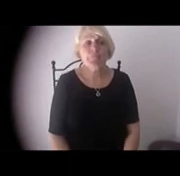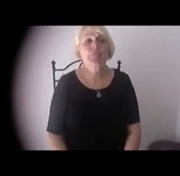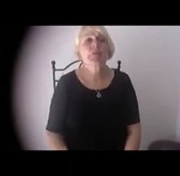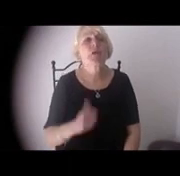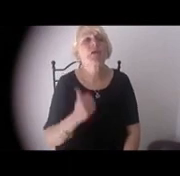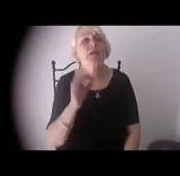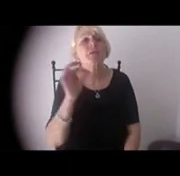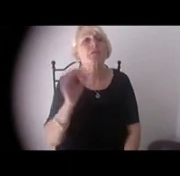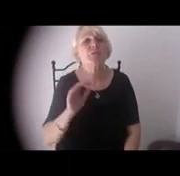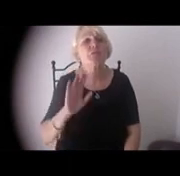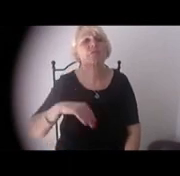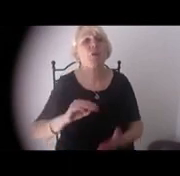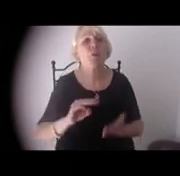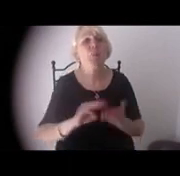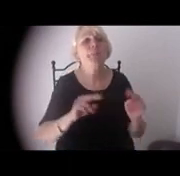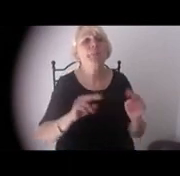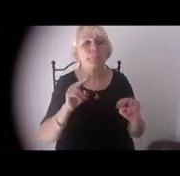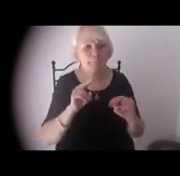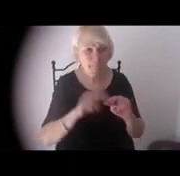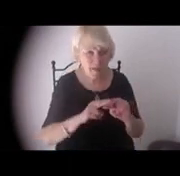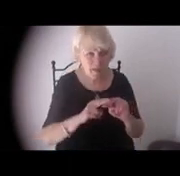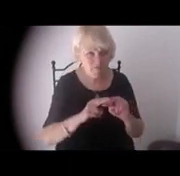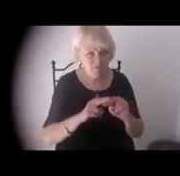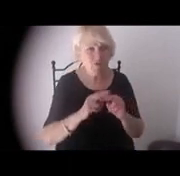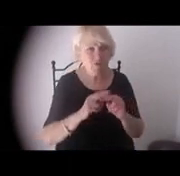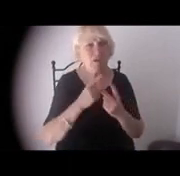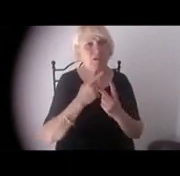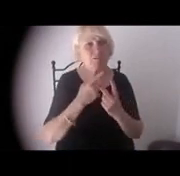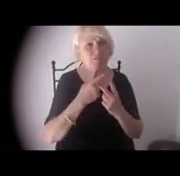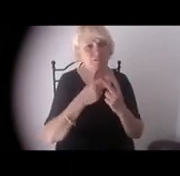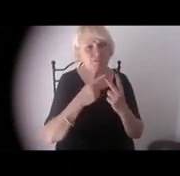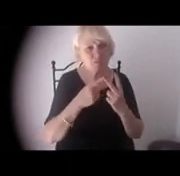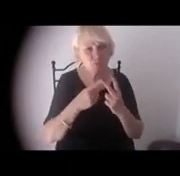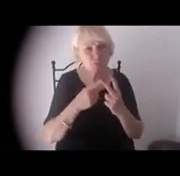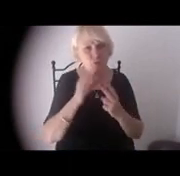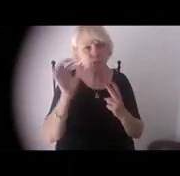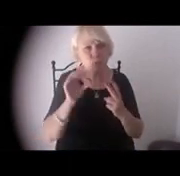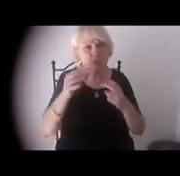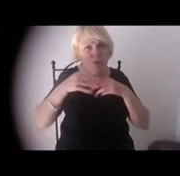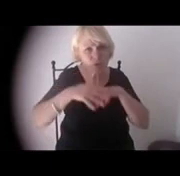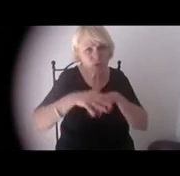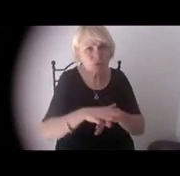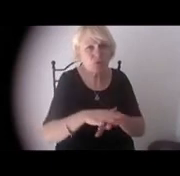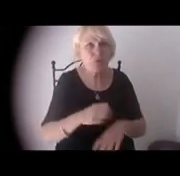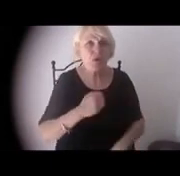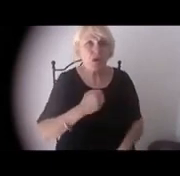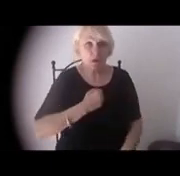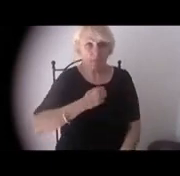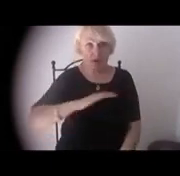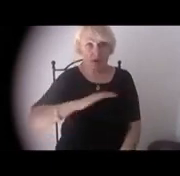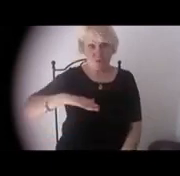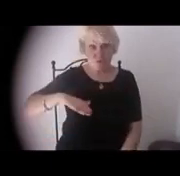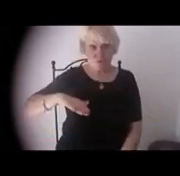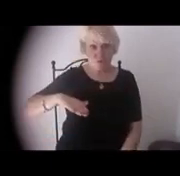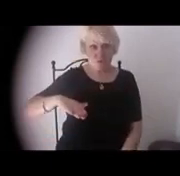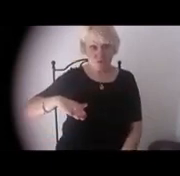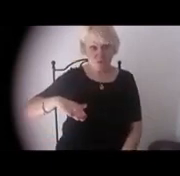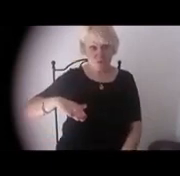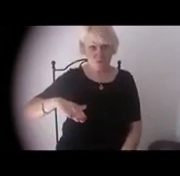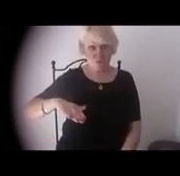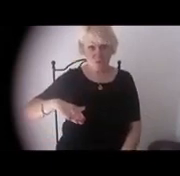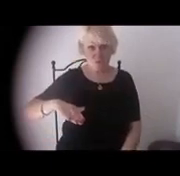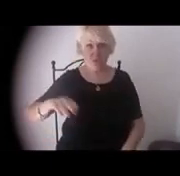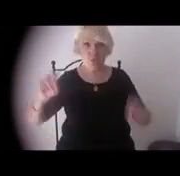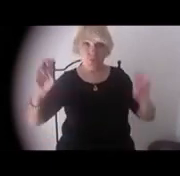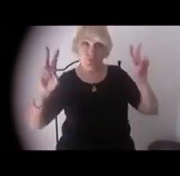I'm going to merge a couple of questions into one because of timing, but it says here, my child has not been, and they've got in quotation marks,